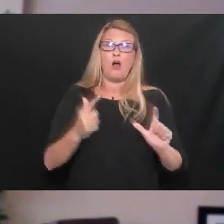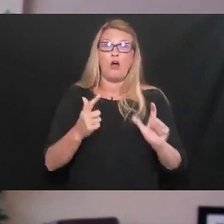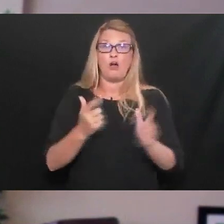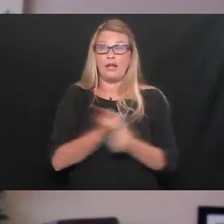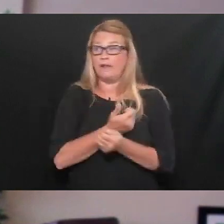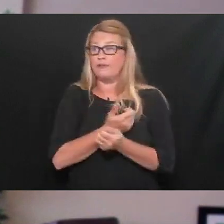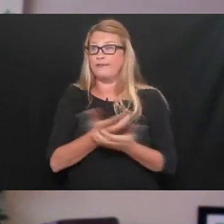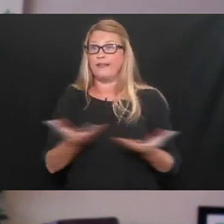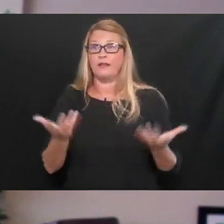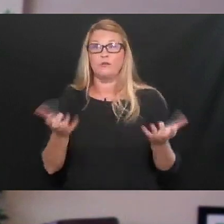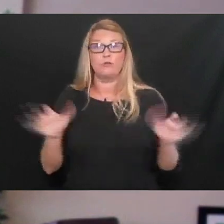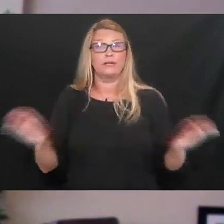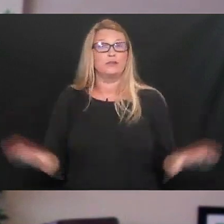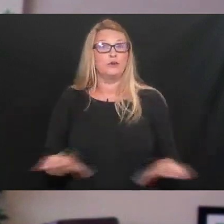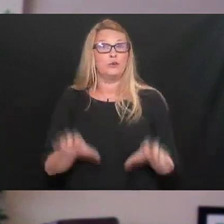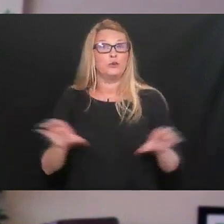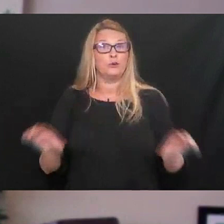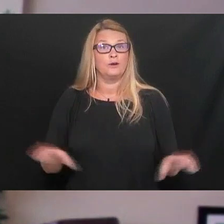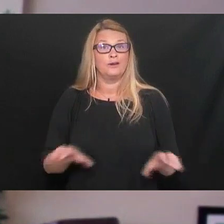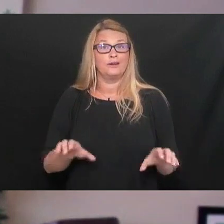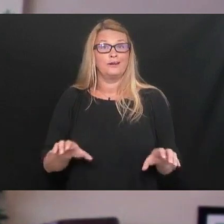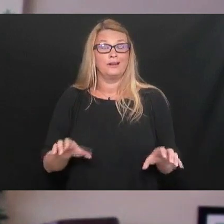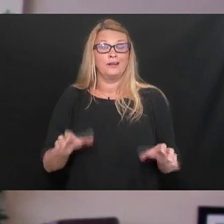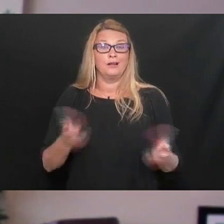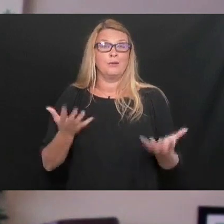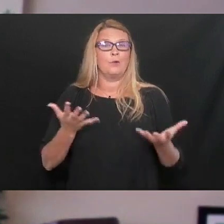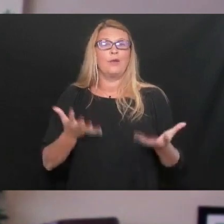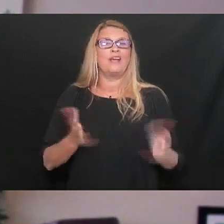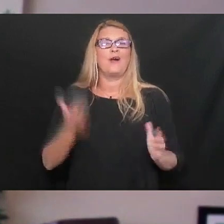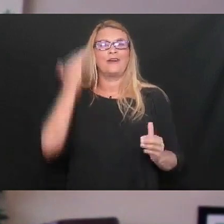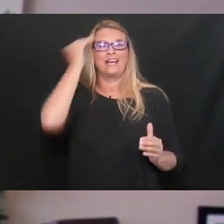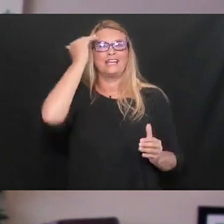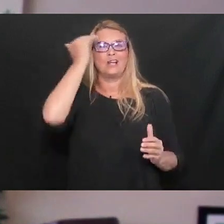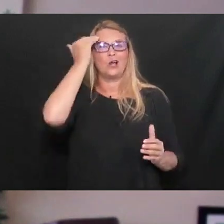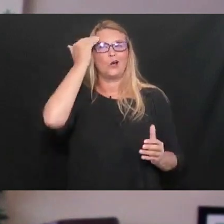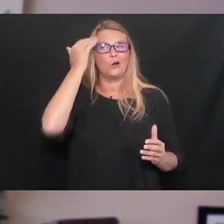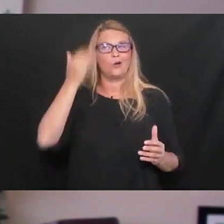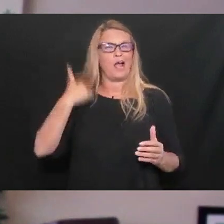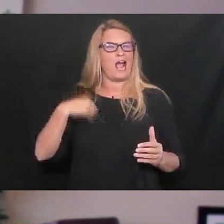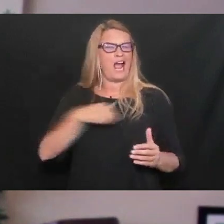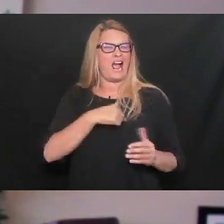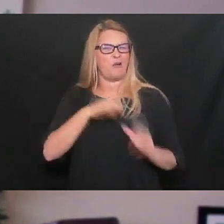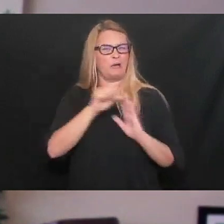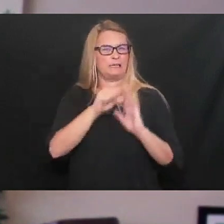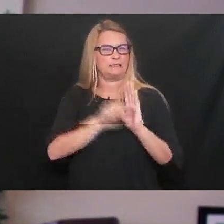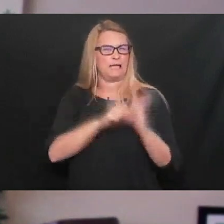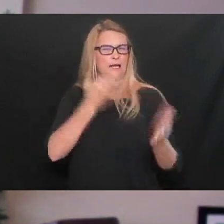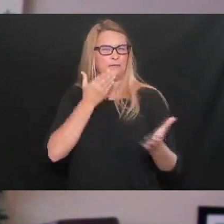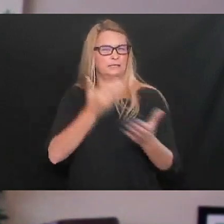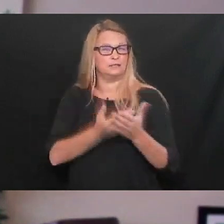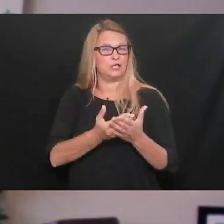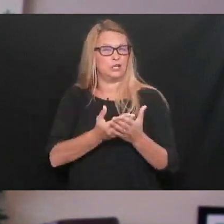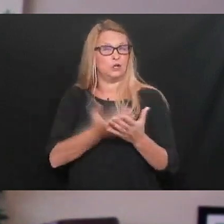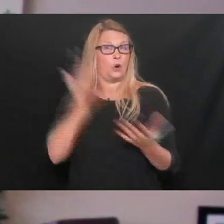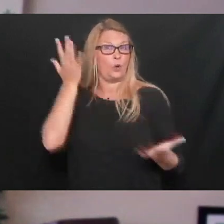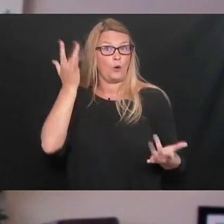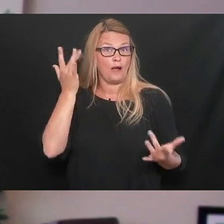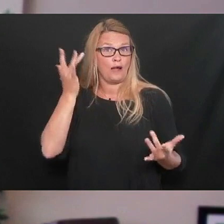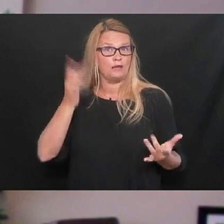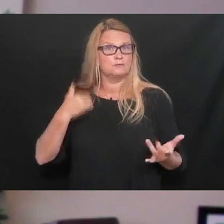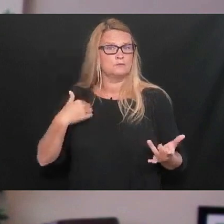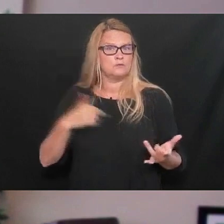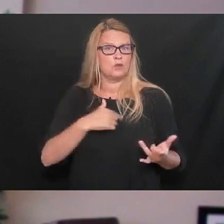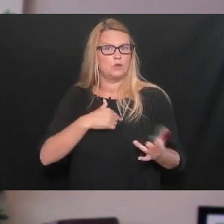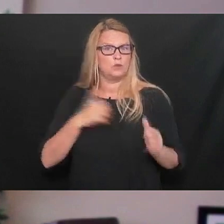do. But we also know that one of the reasons why we've done well so far is because we've been willing to push the envelope, perhaps where